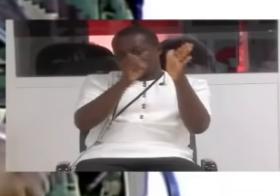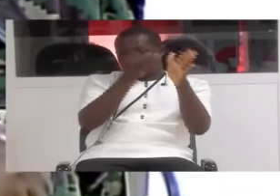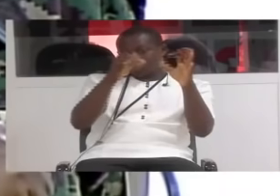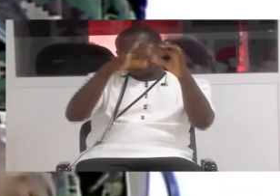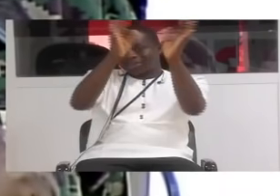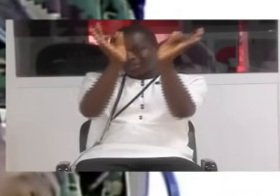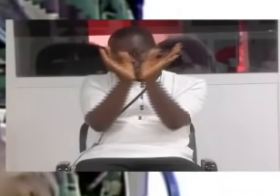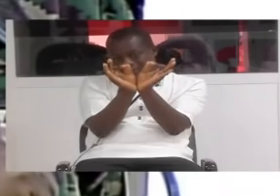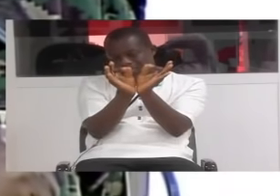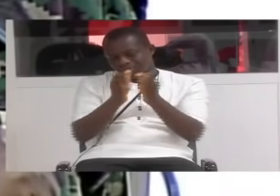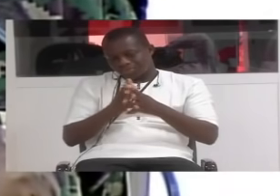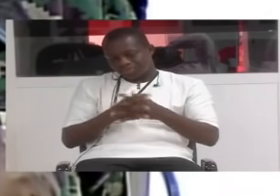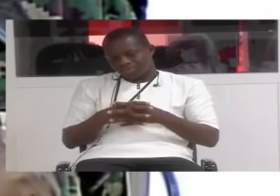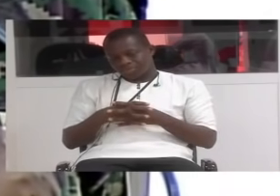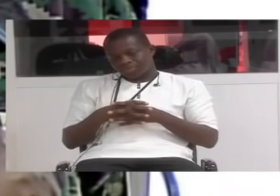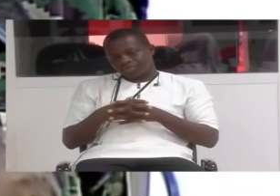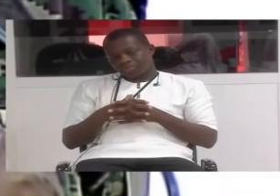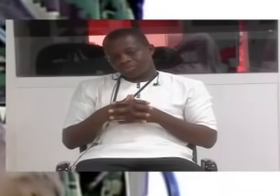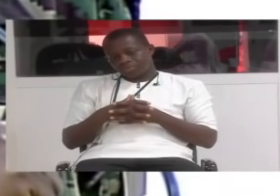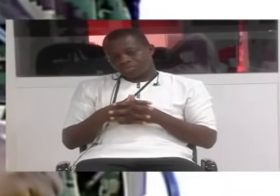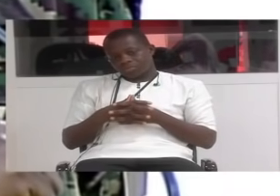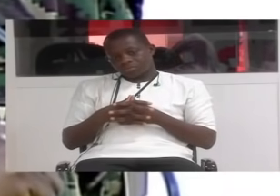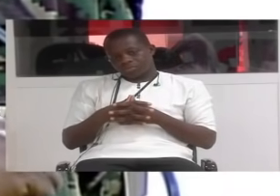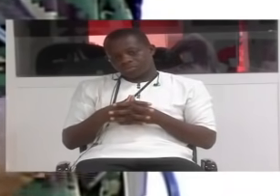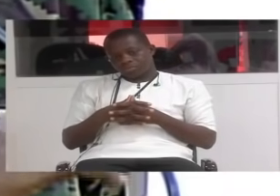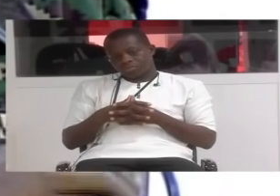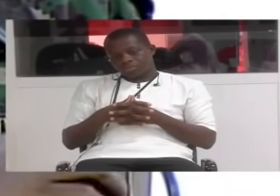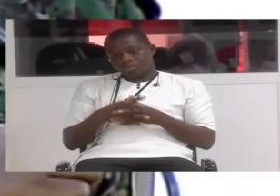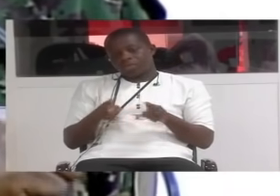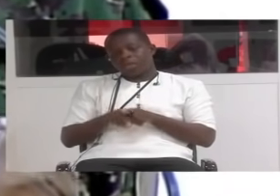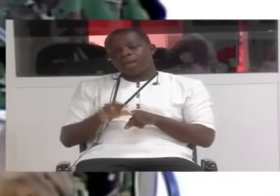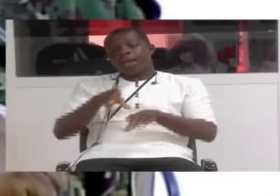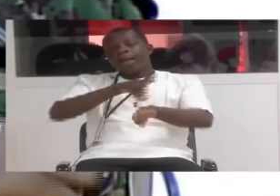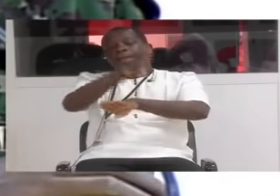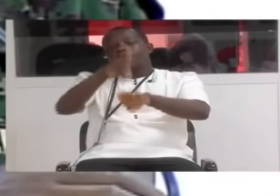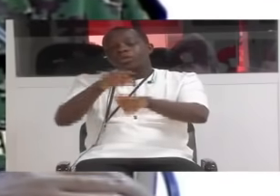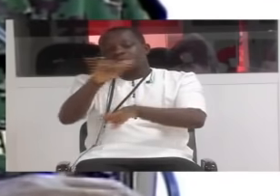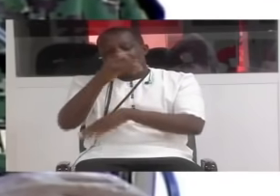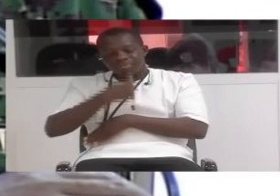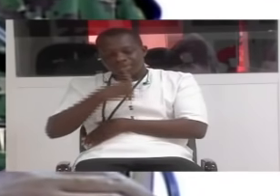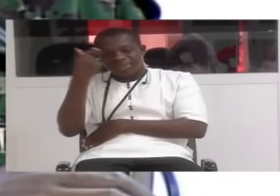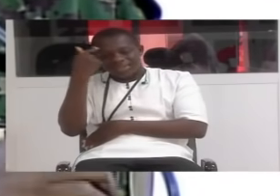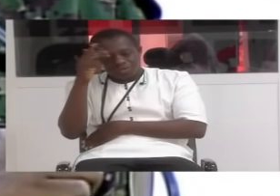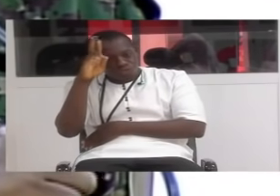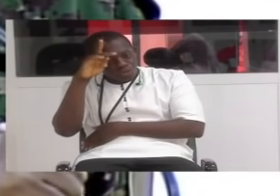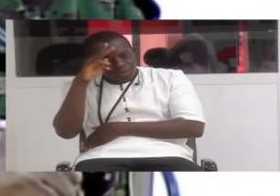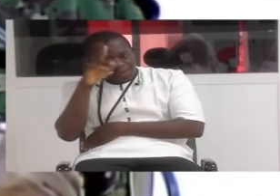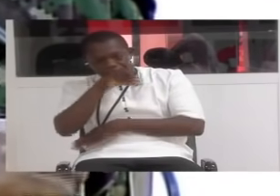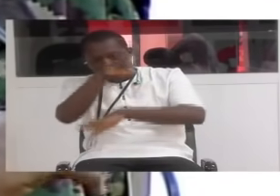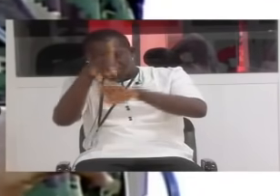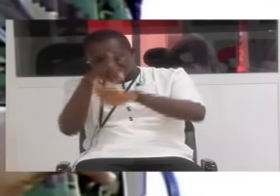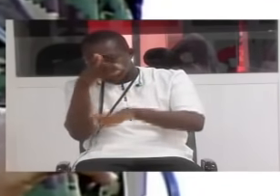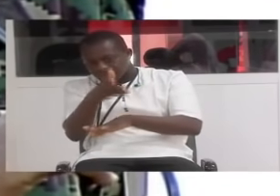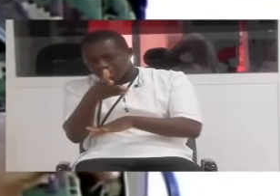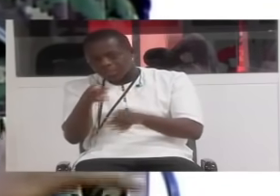cannot say that with certainty because I had gone there with the investigators. Fima yaakaaron ne fofu la, and where I had believed that